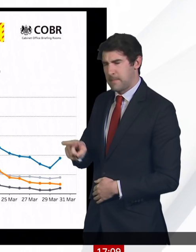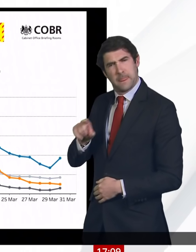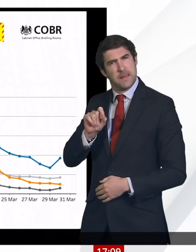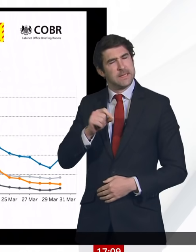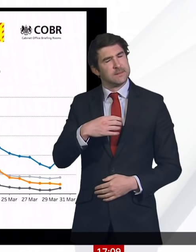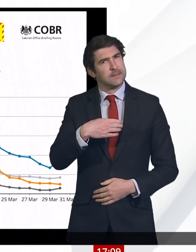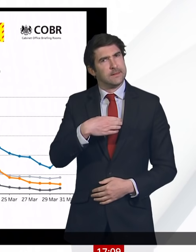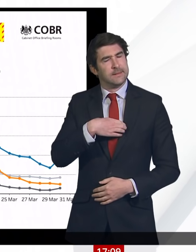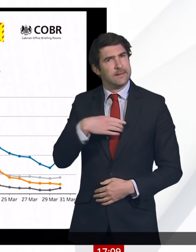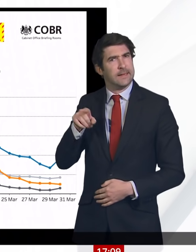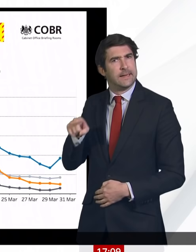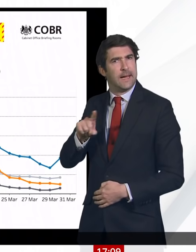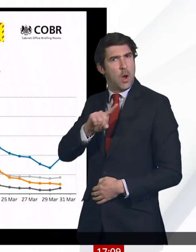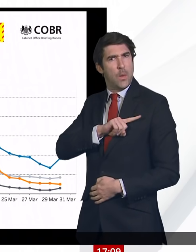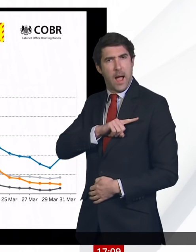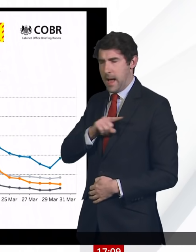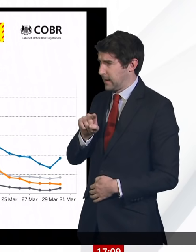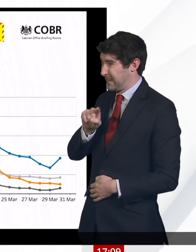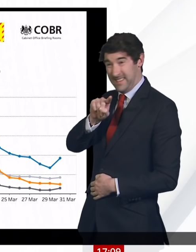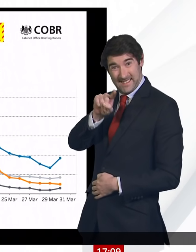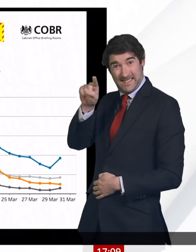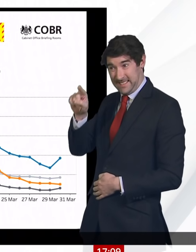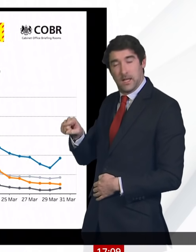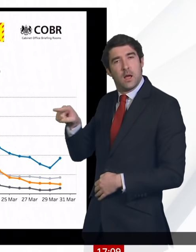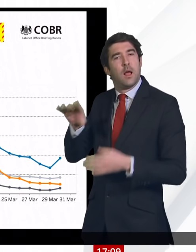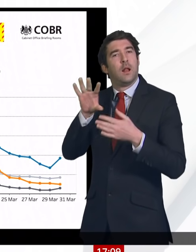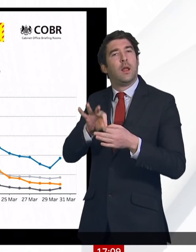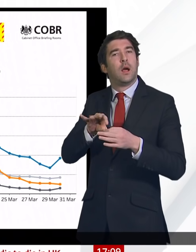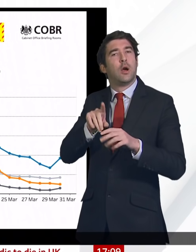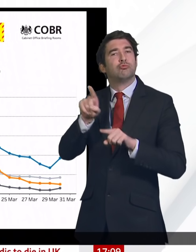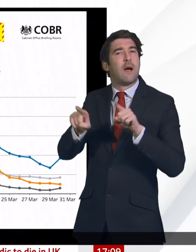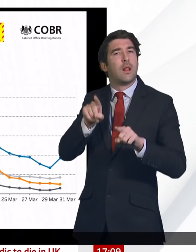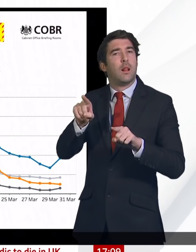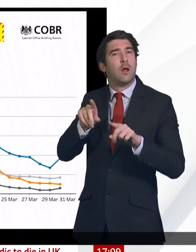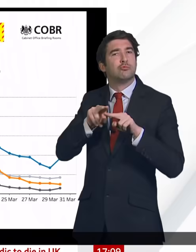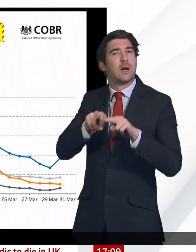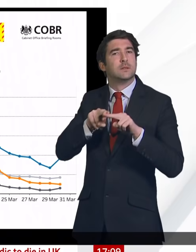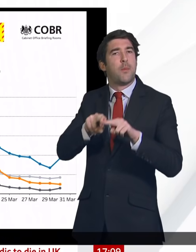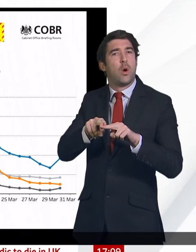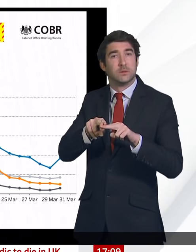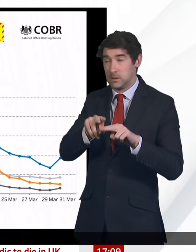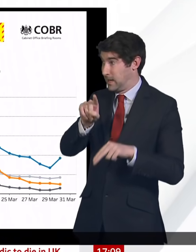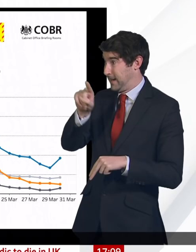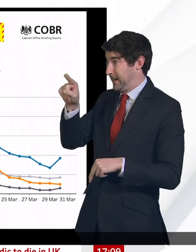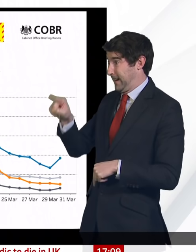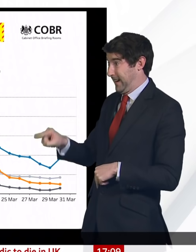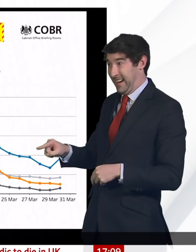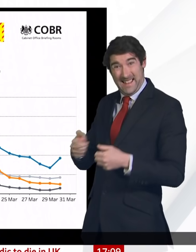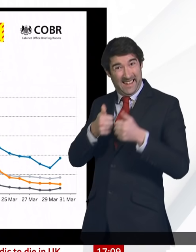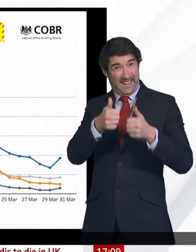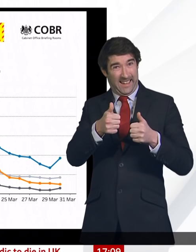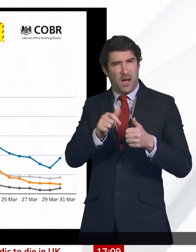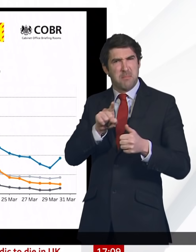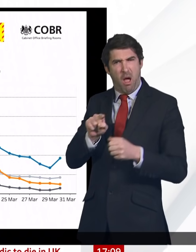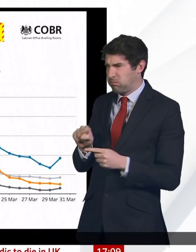traffic. So the message here really is people do need to stay at home. And most are doing the right thing, as you can see from